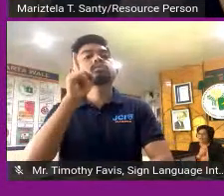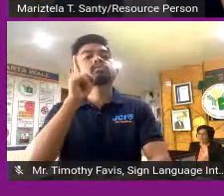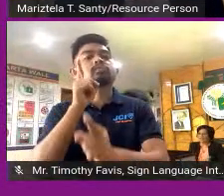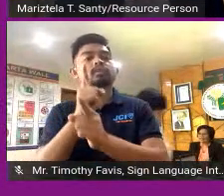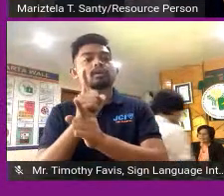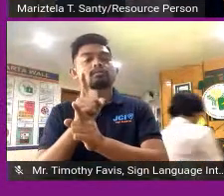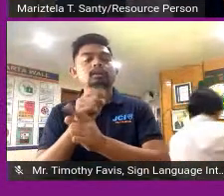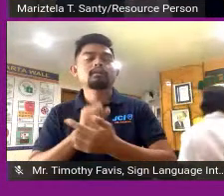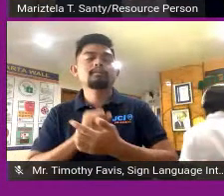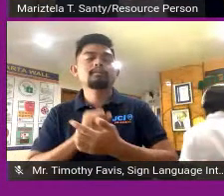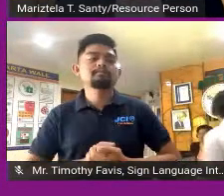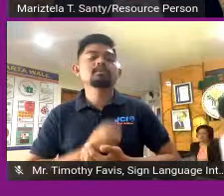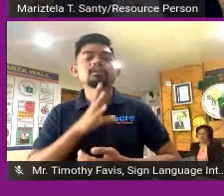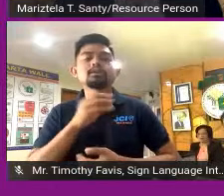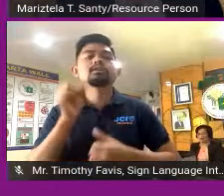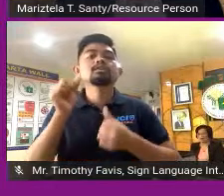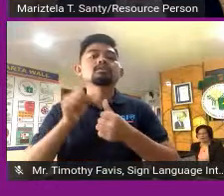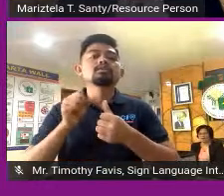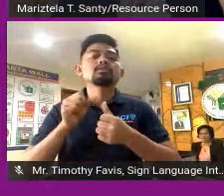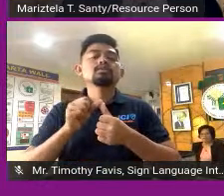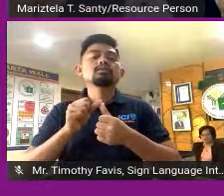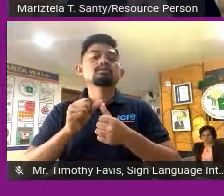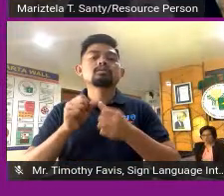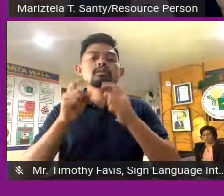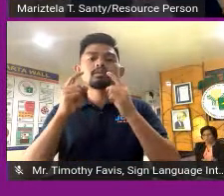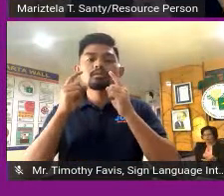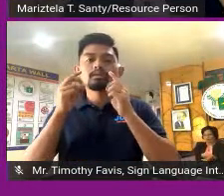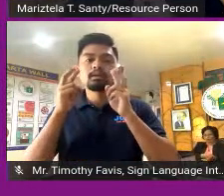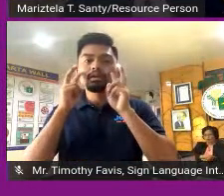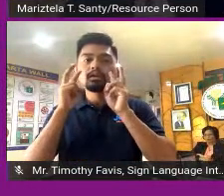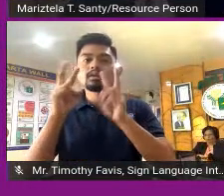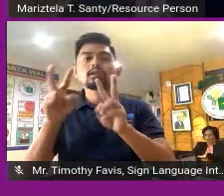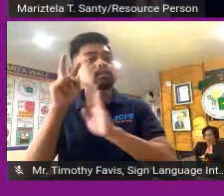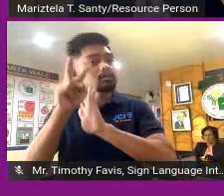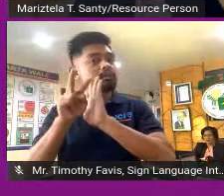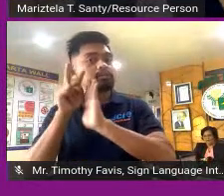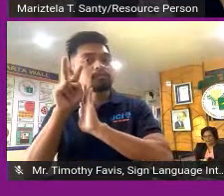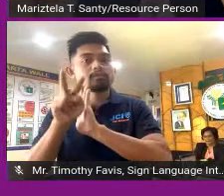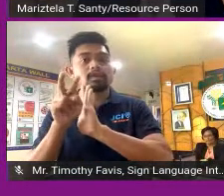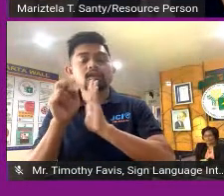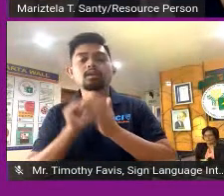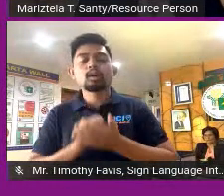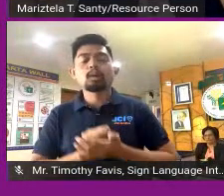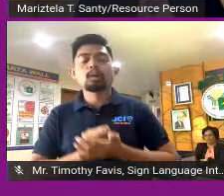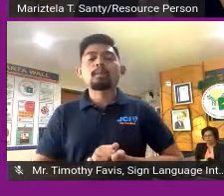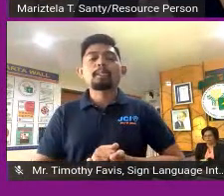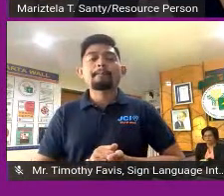Then yung mga nakikita natin doon sa video,